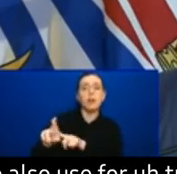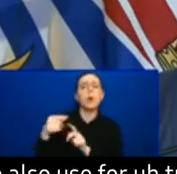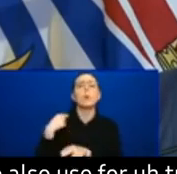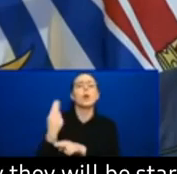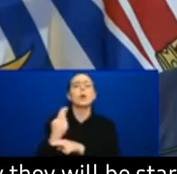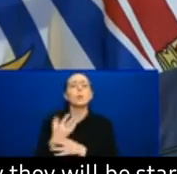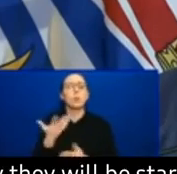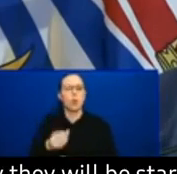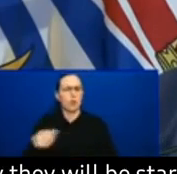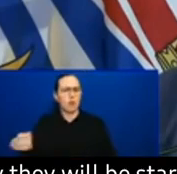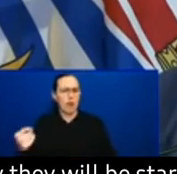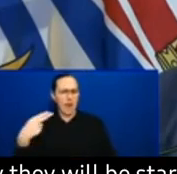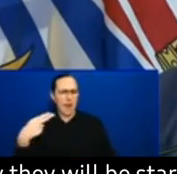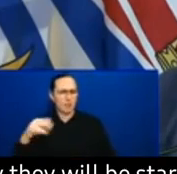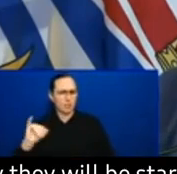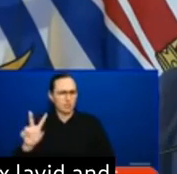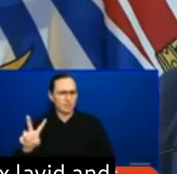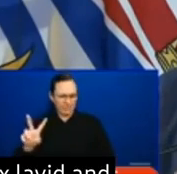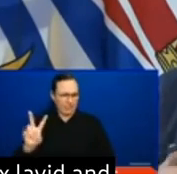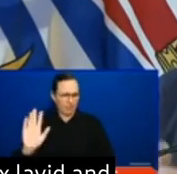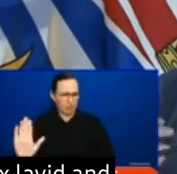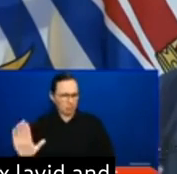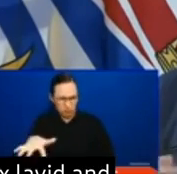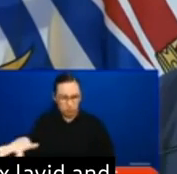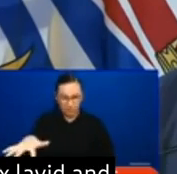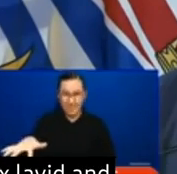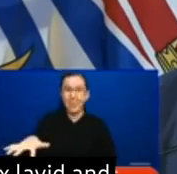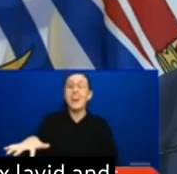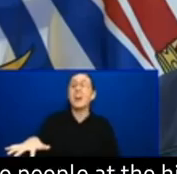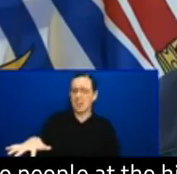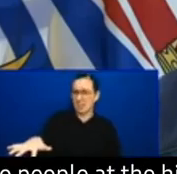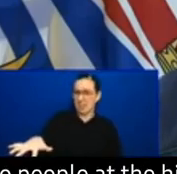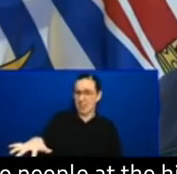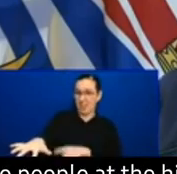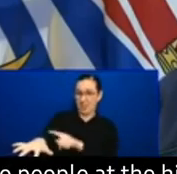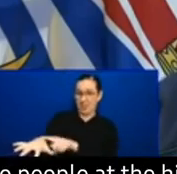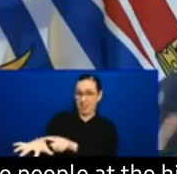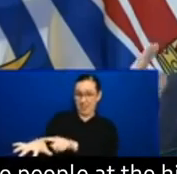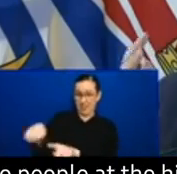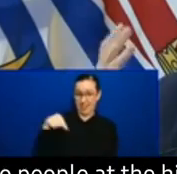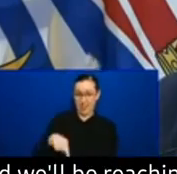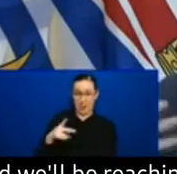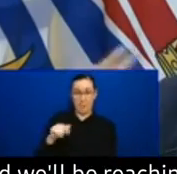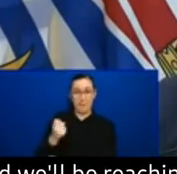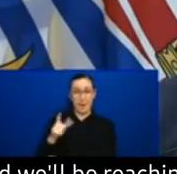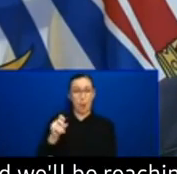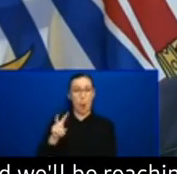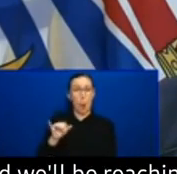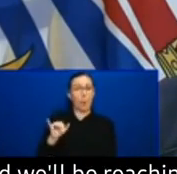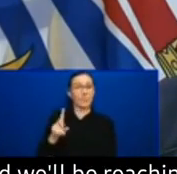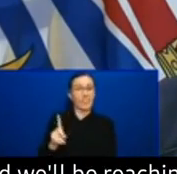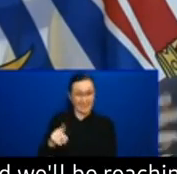offer Paxlovid and to people in the highest risk groups, and we'll be reaching out to them through a